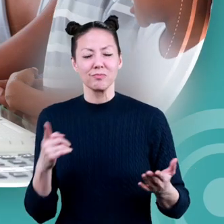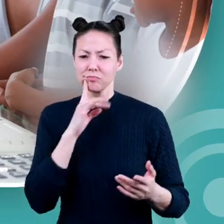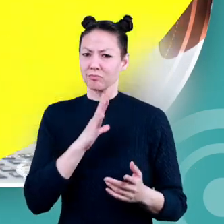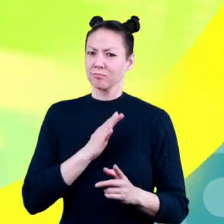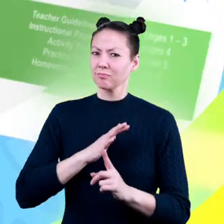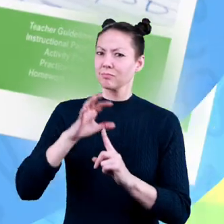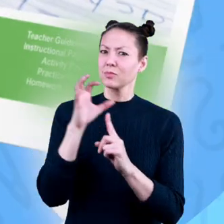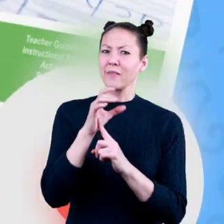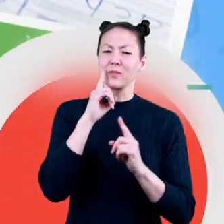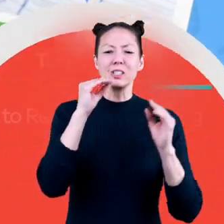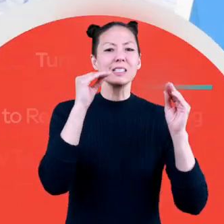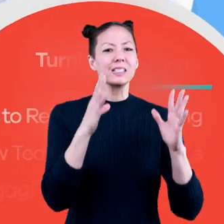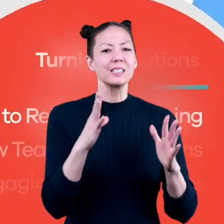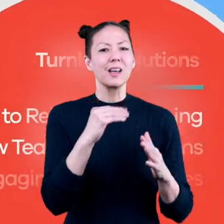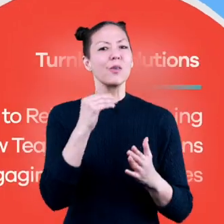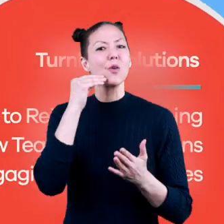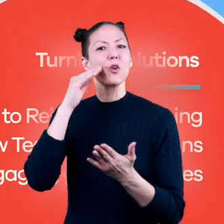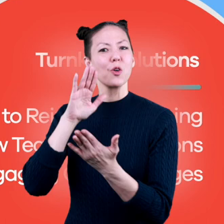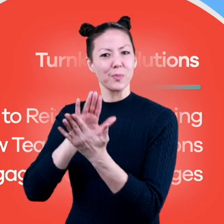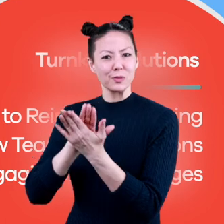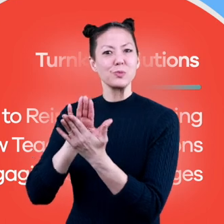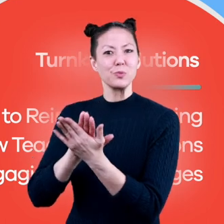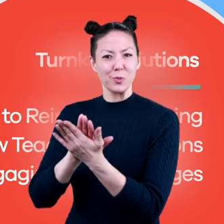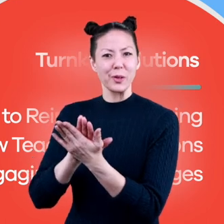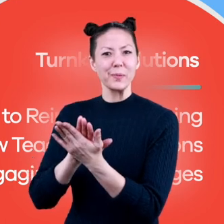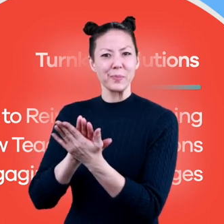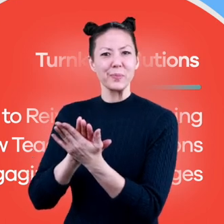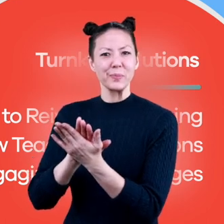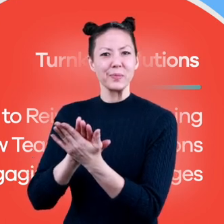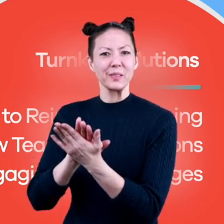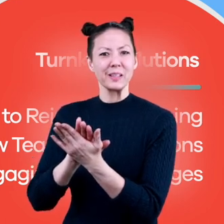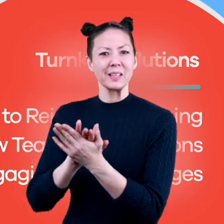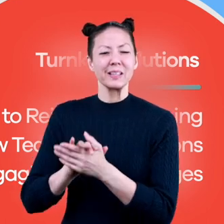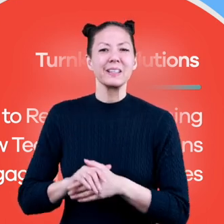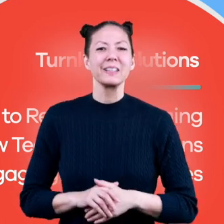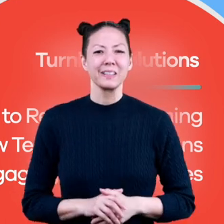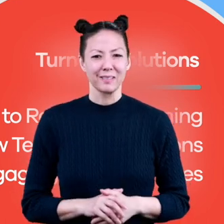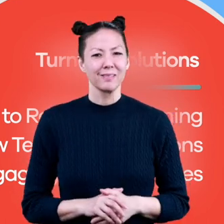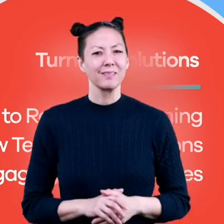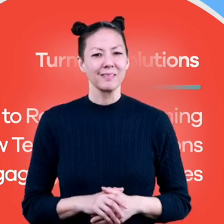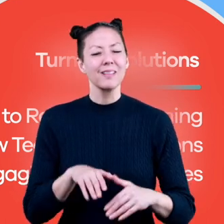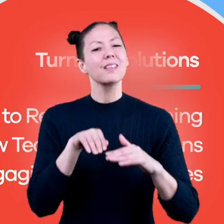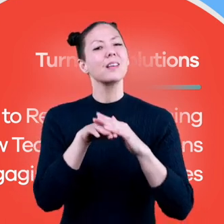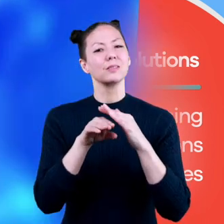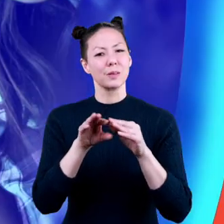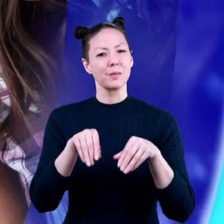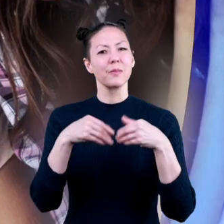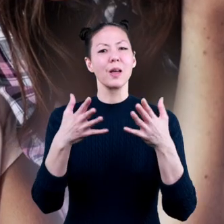resources and turnkey solutions for teachers and homeschoolers.